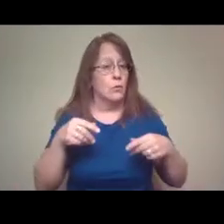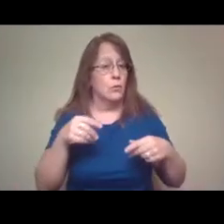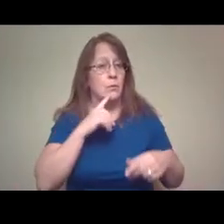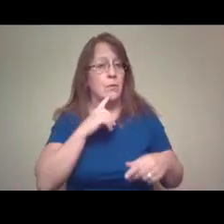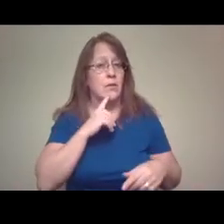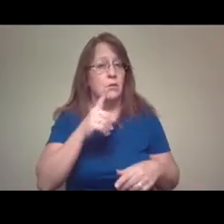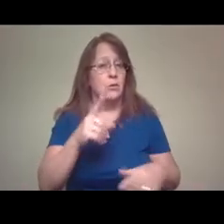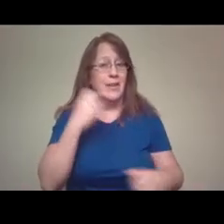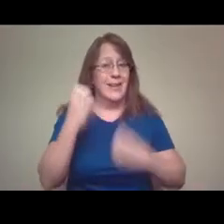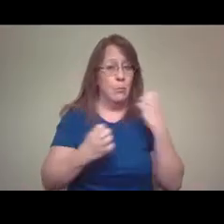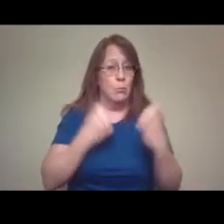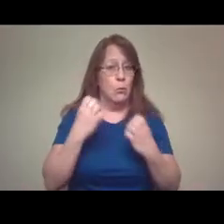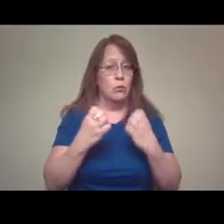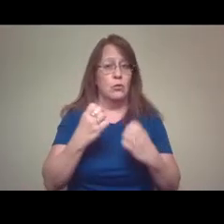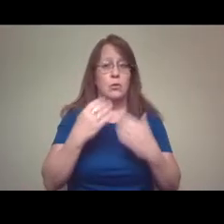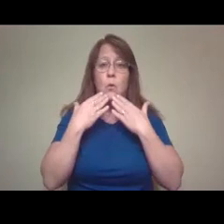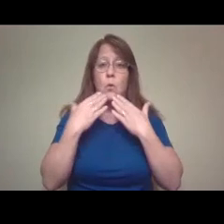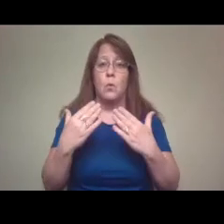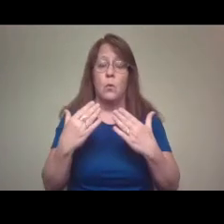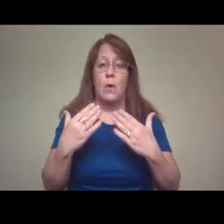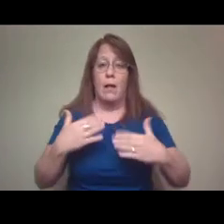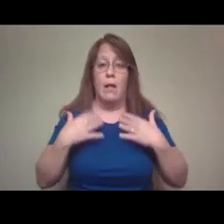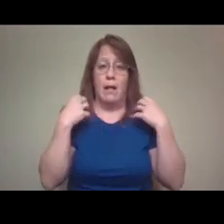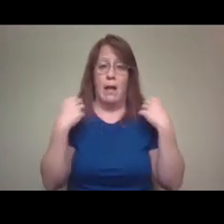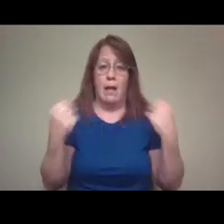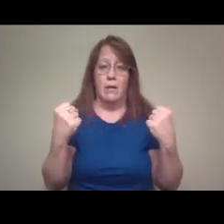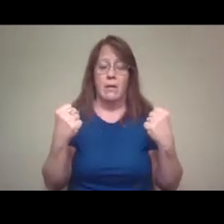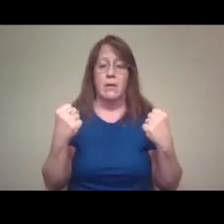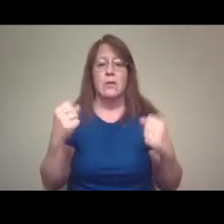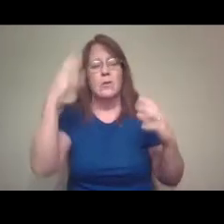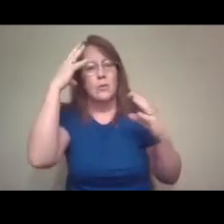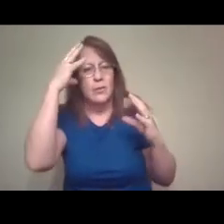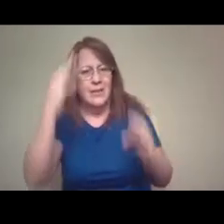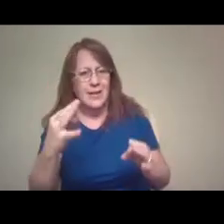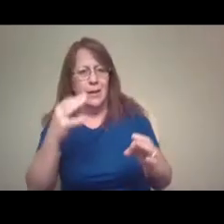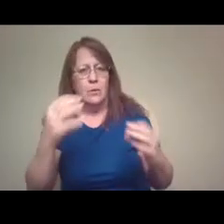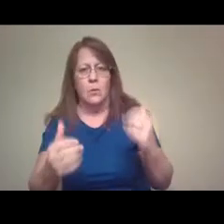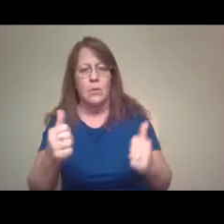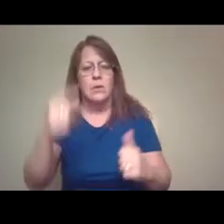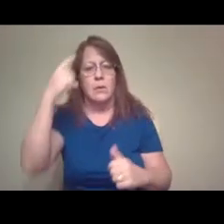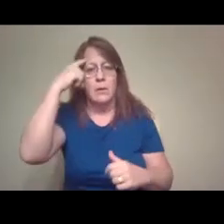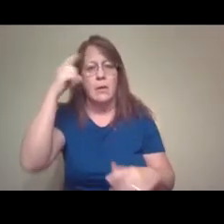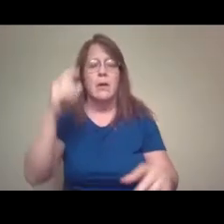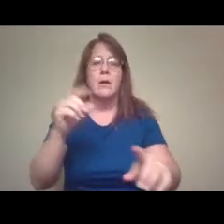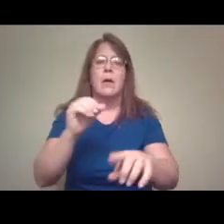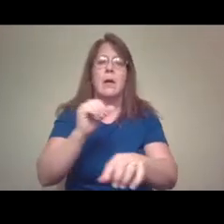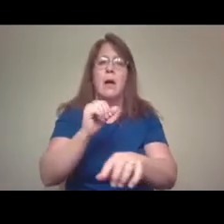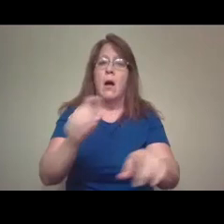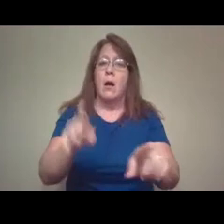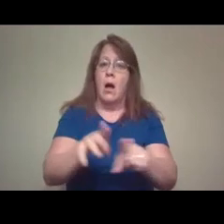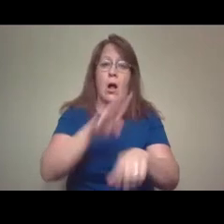promote emotional well-being by addressing the determinants of mental health, including unemployment, poverty,